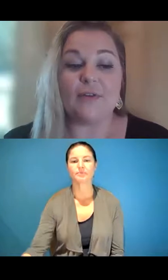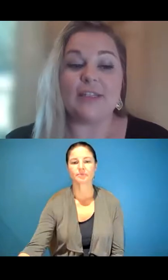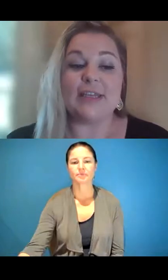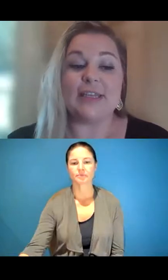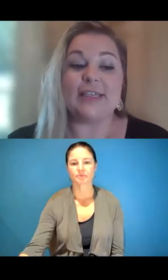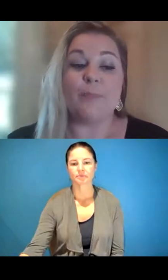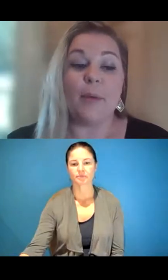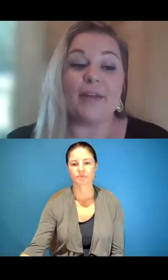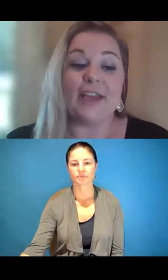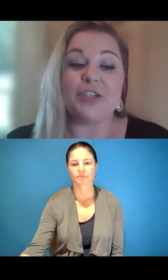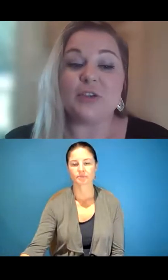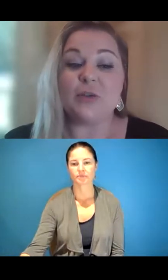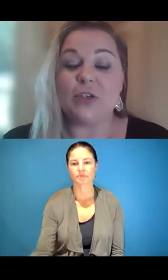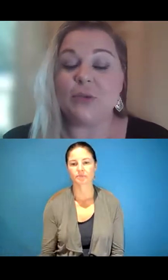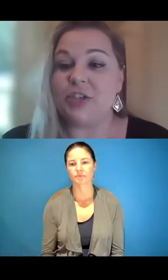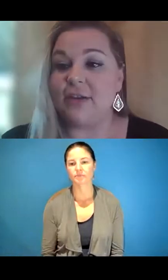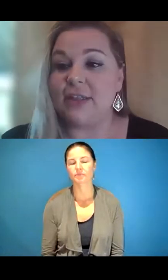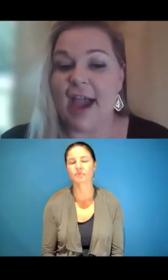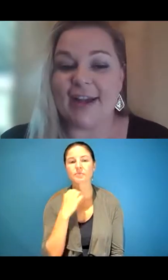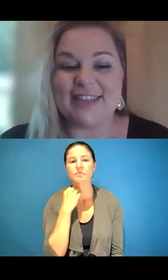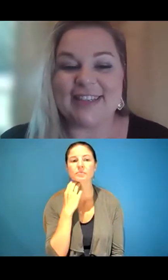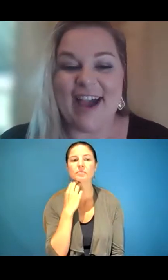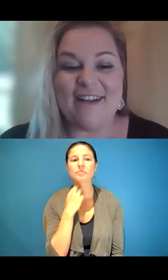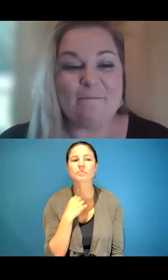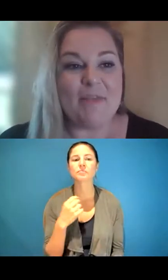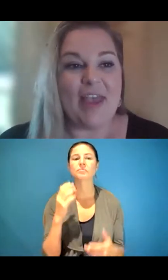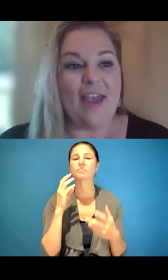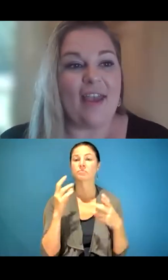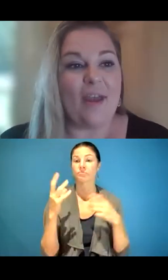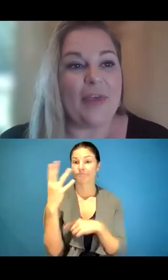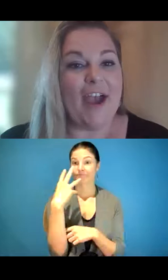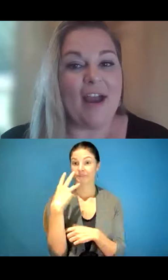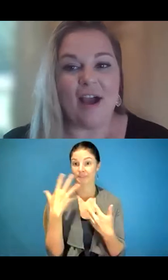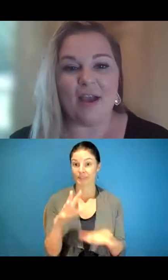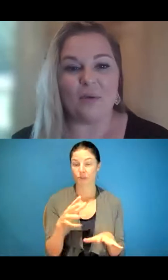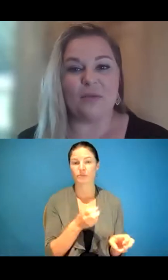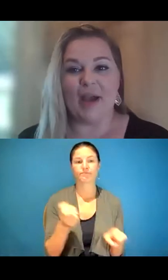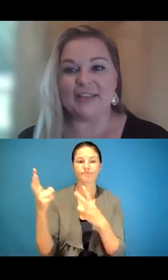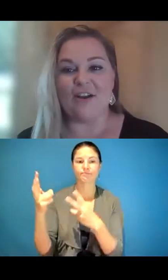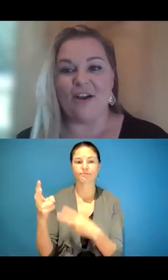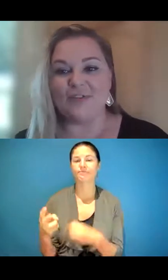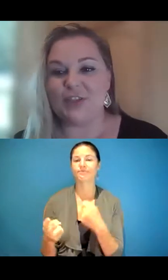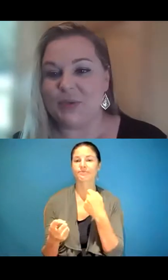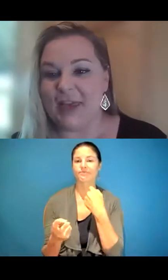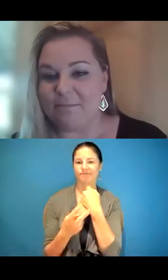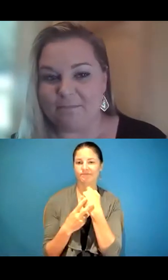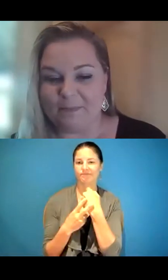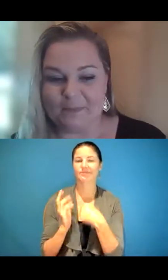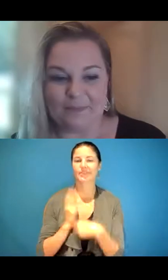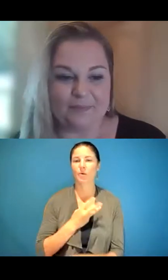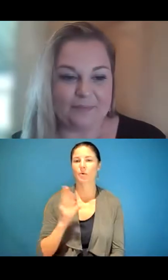You can visit the Department of Aging's YouTube channel to access that. And with that, I will pass it off to